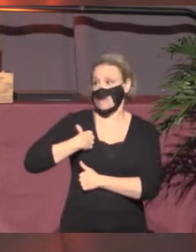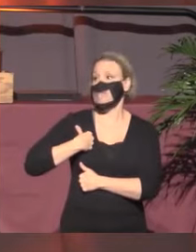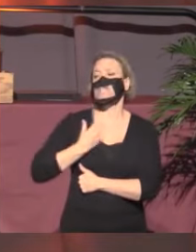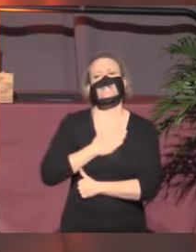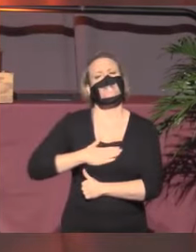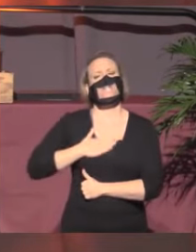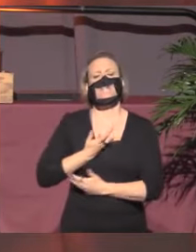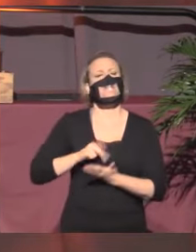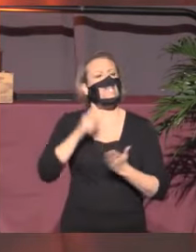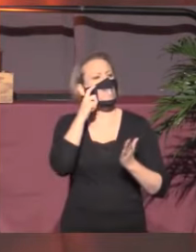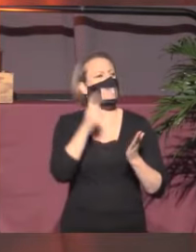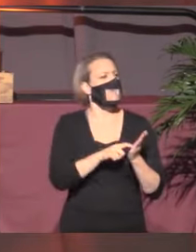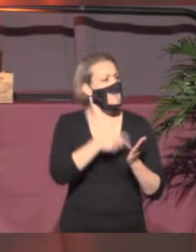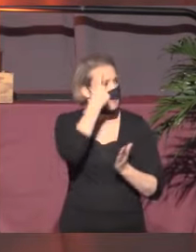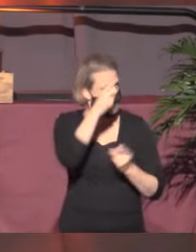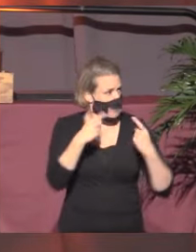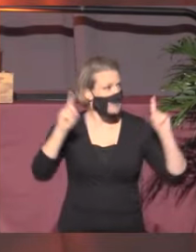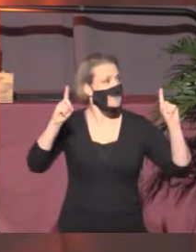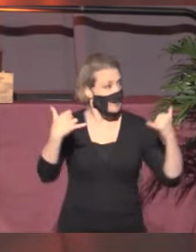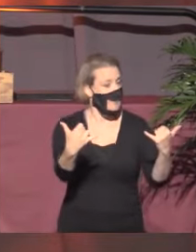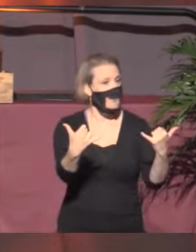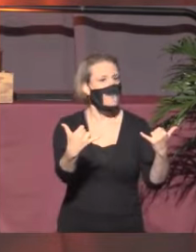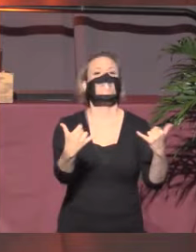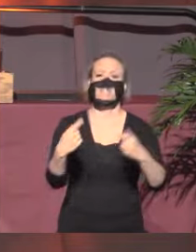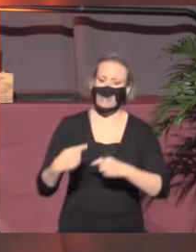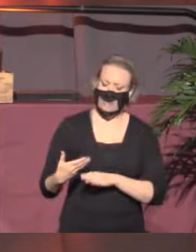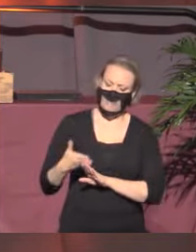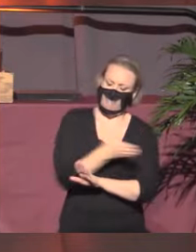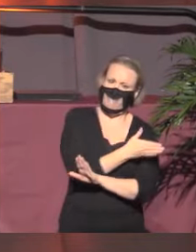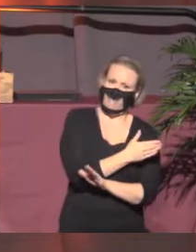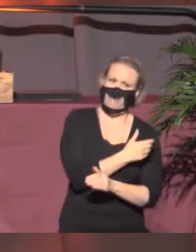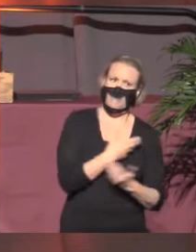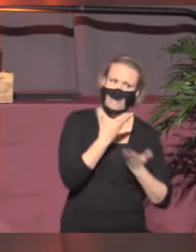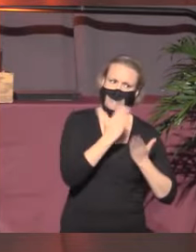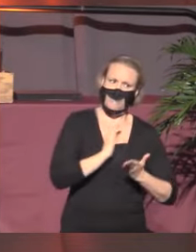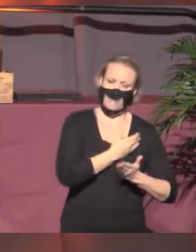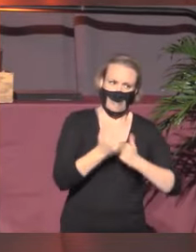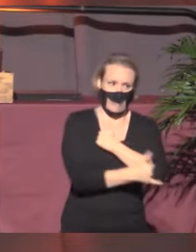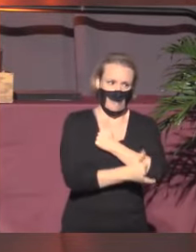recognized, not only for your achievement today, but for your service to our country.